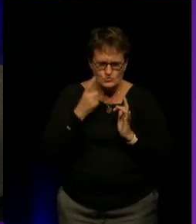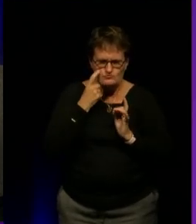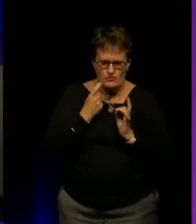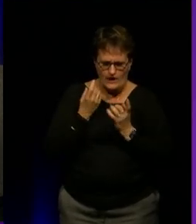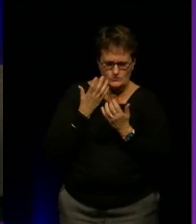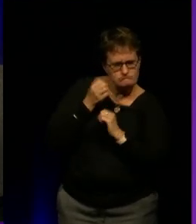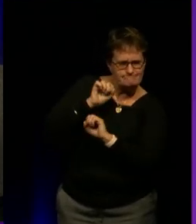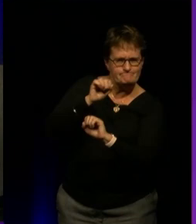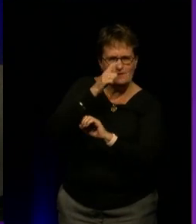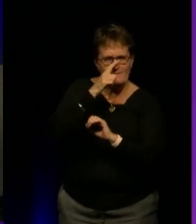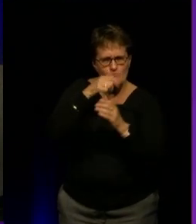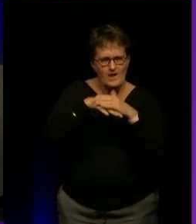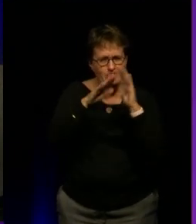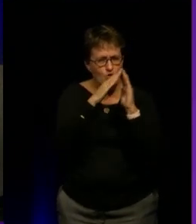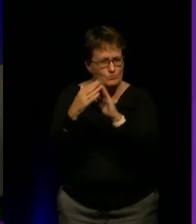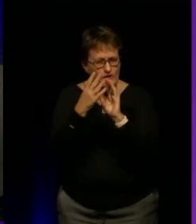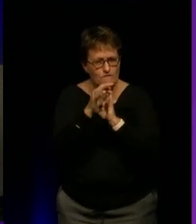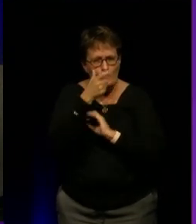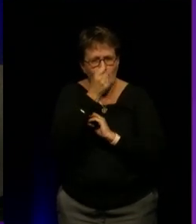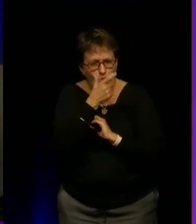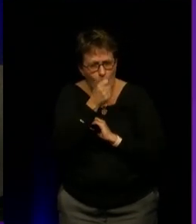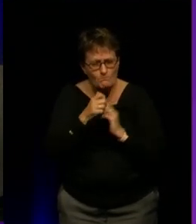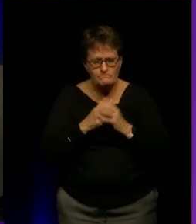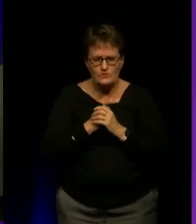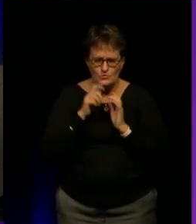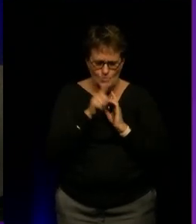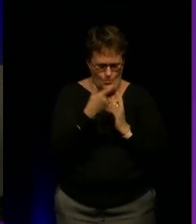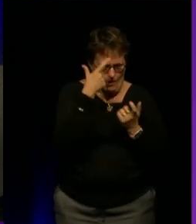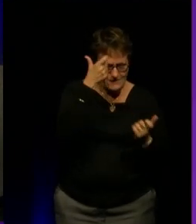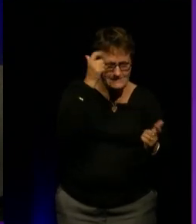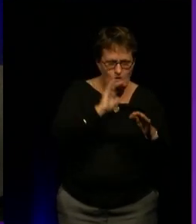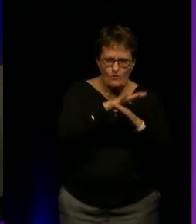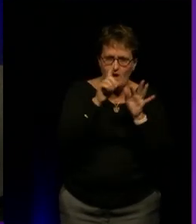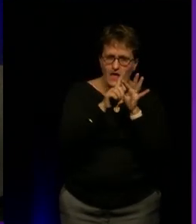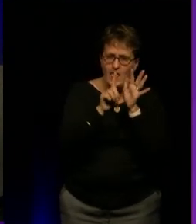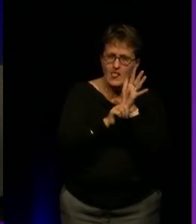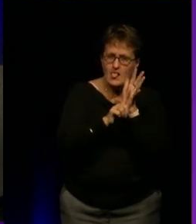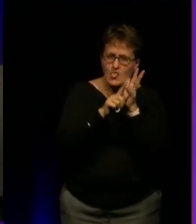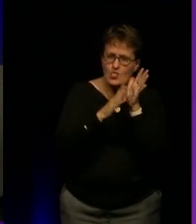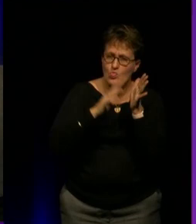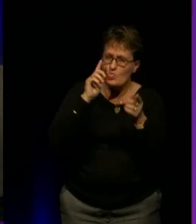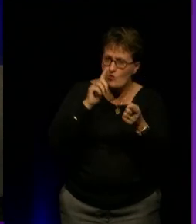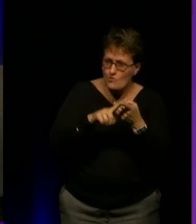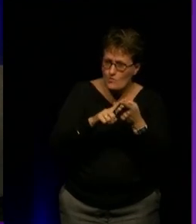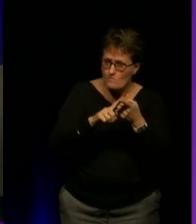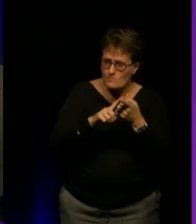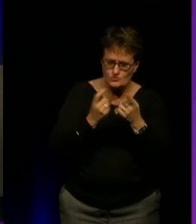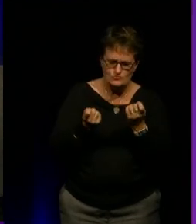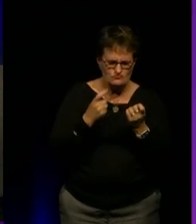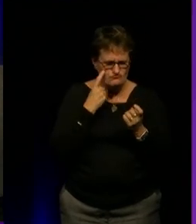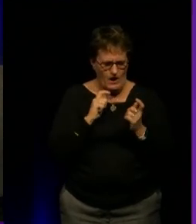up with the idea for a loom from these experiences. Founder and CEO of a loom,